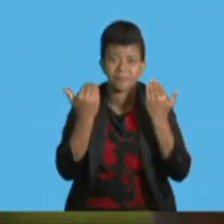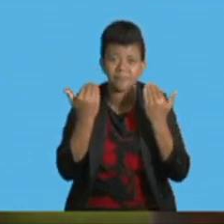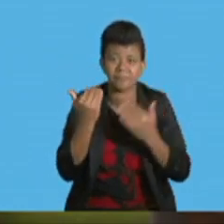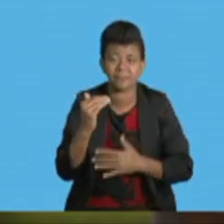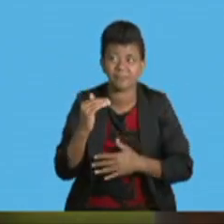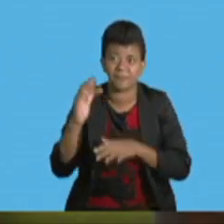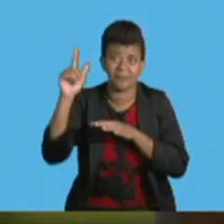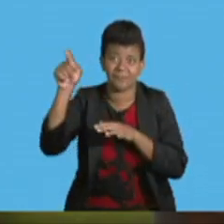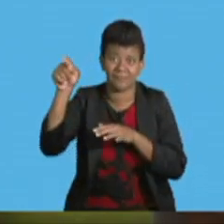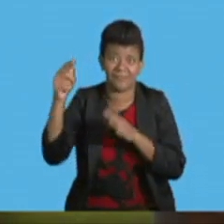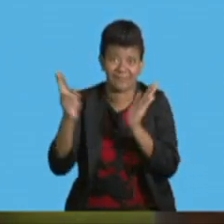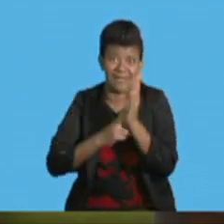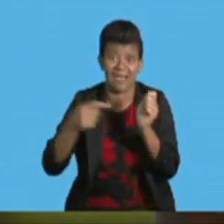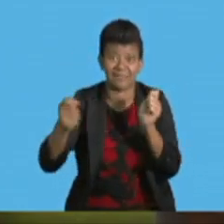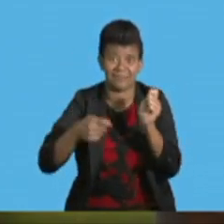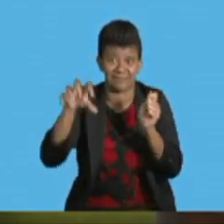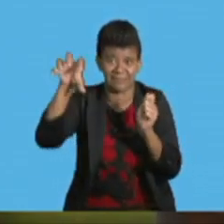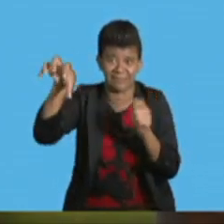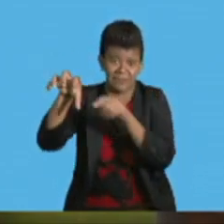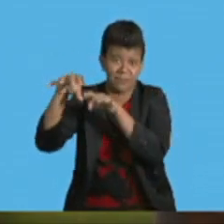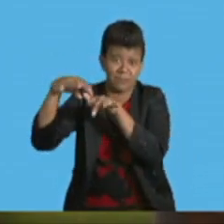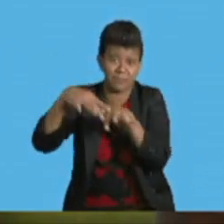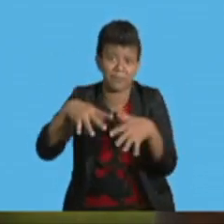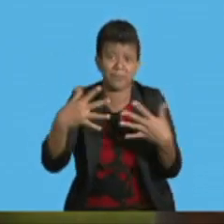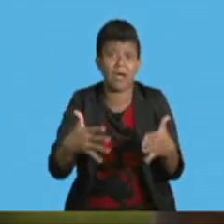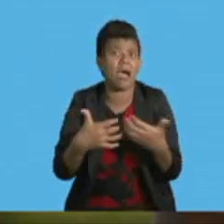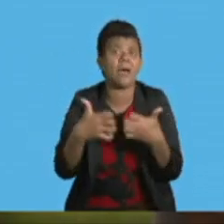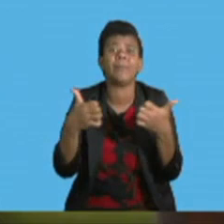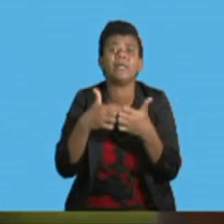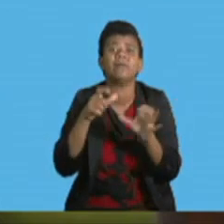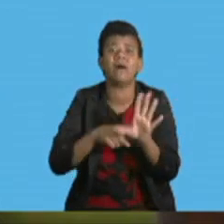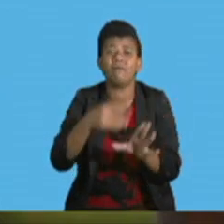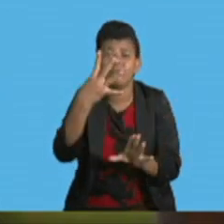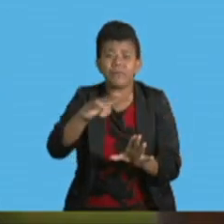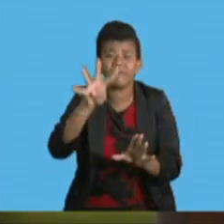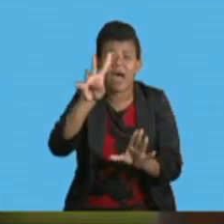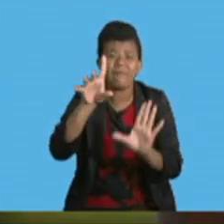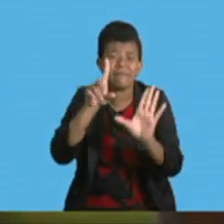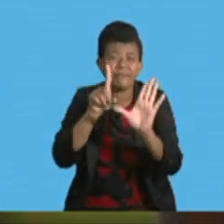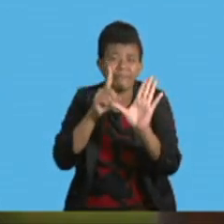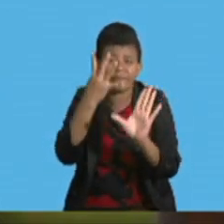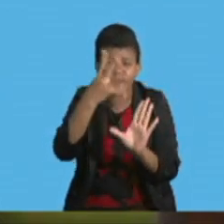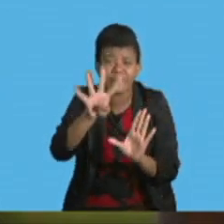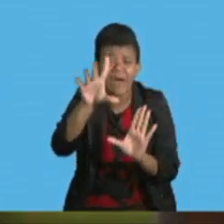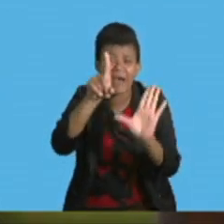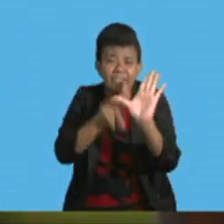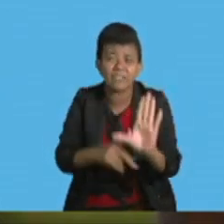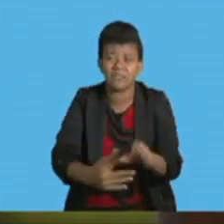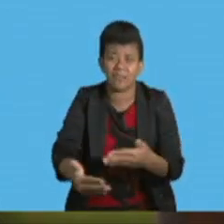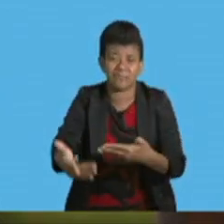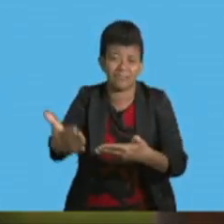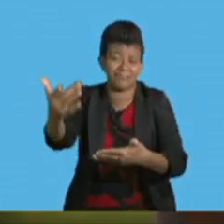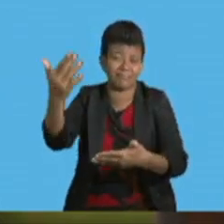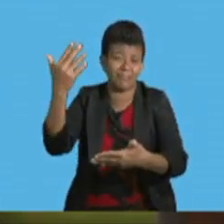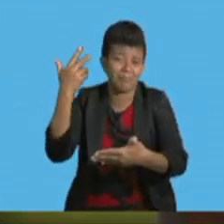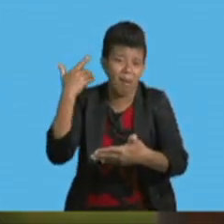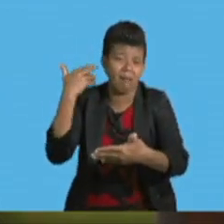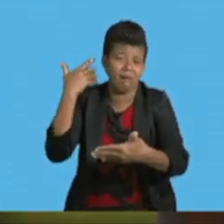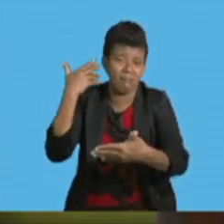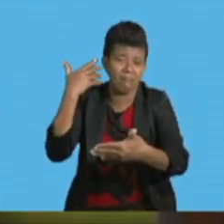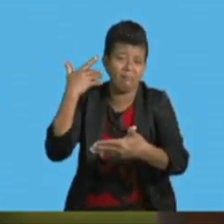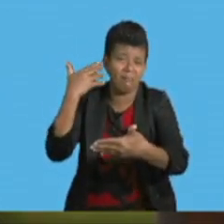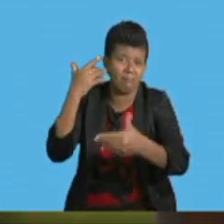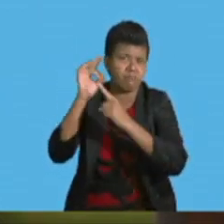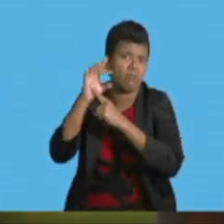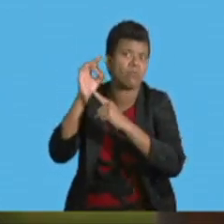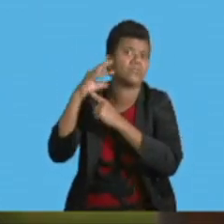has been in operation for more than 35 years. We know that it is critical that major half-life refurbishment works